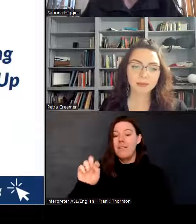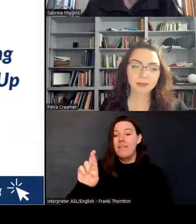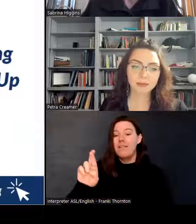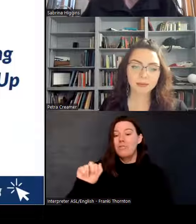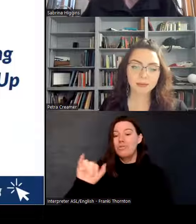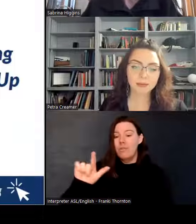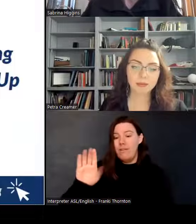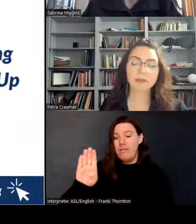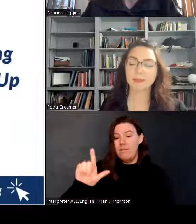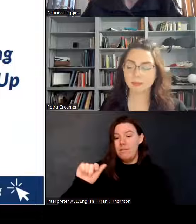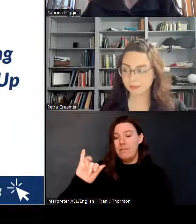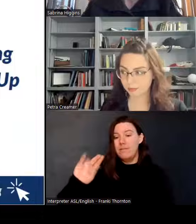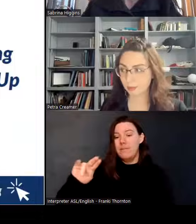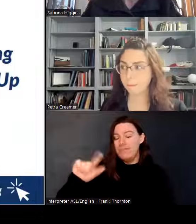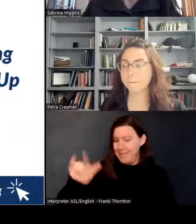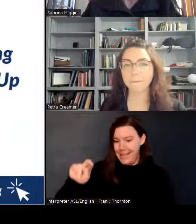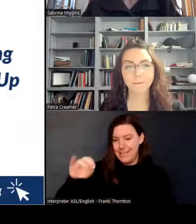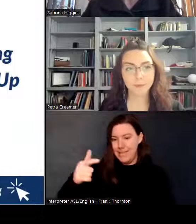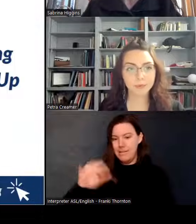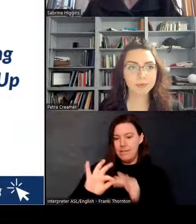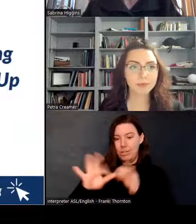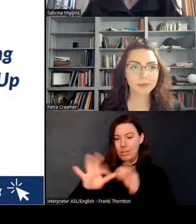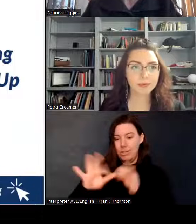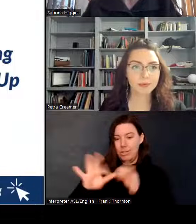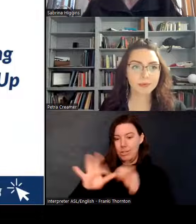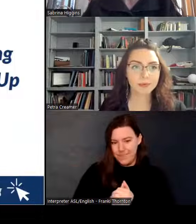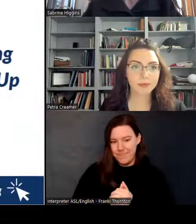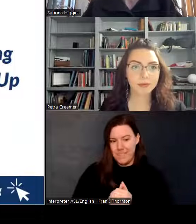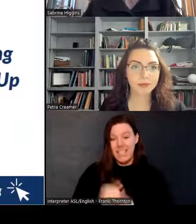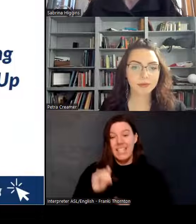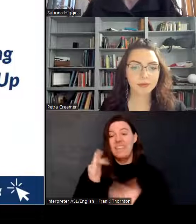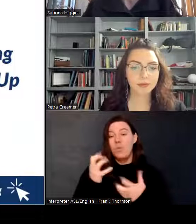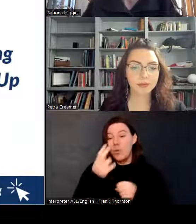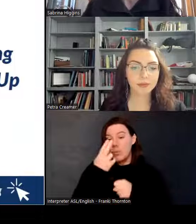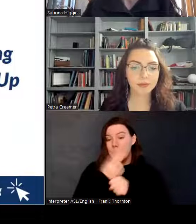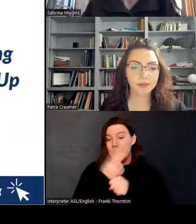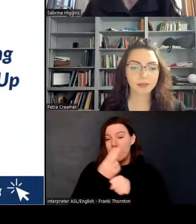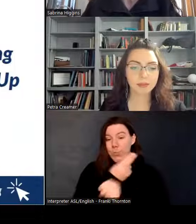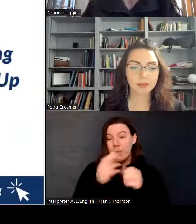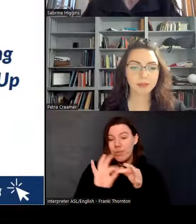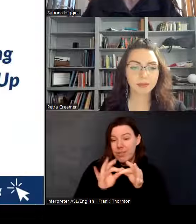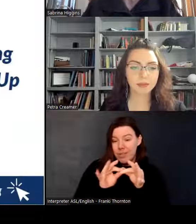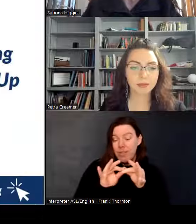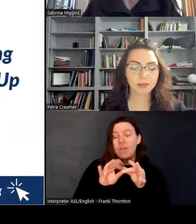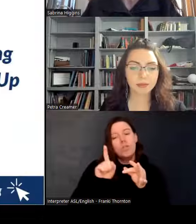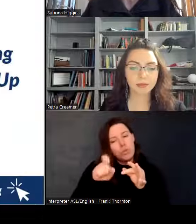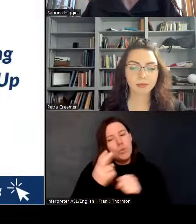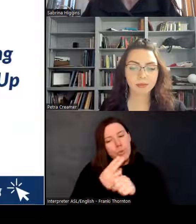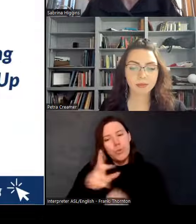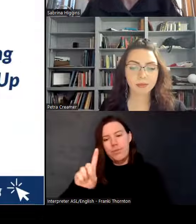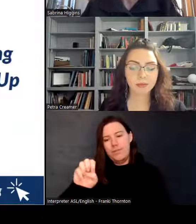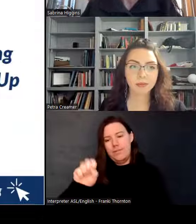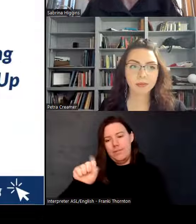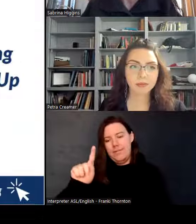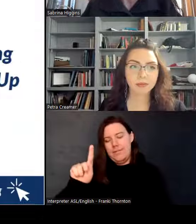mobile devices and tablets, participants interested in accessing ASL interpretation should log in using the desktop version of